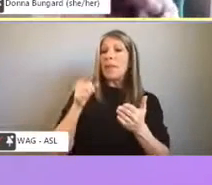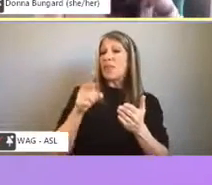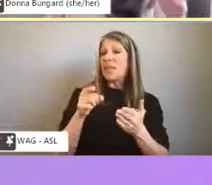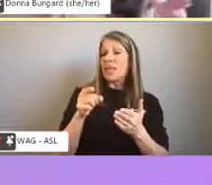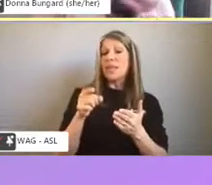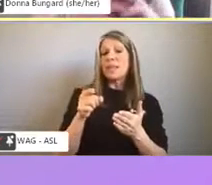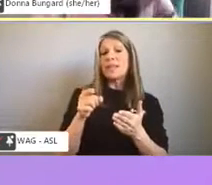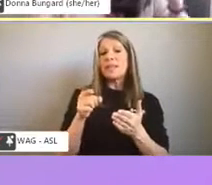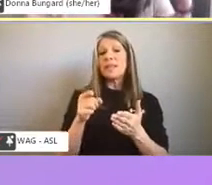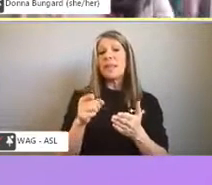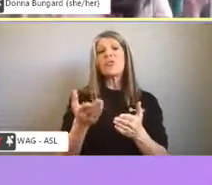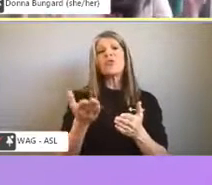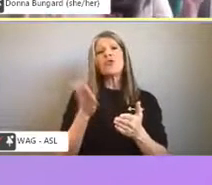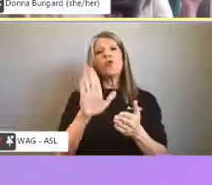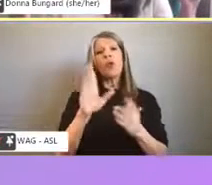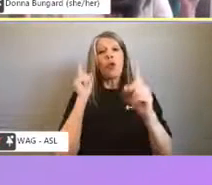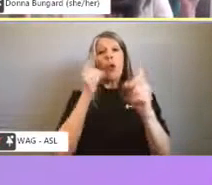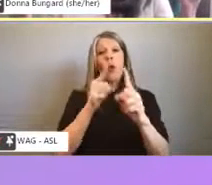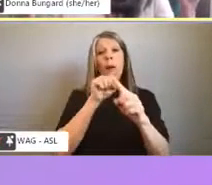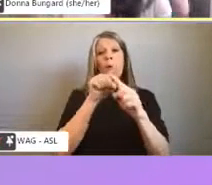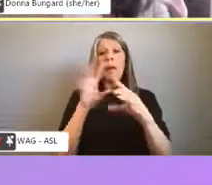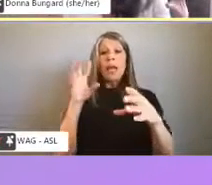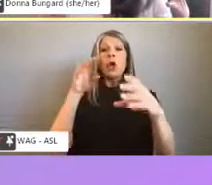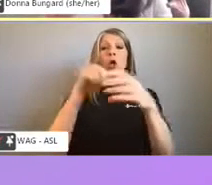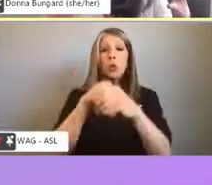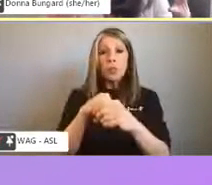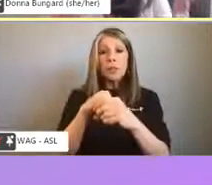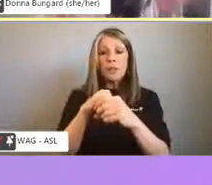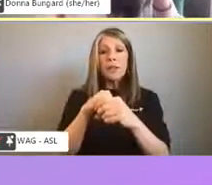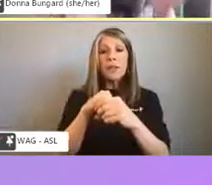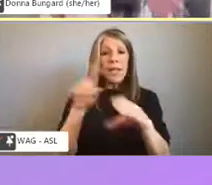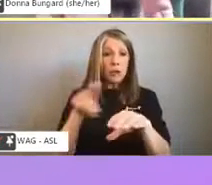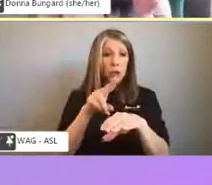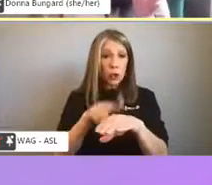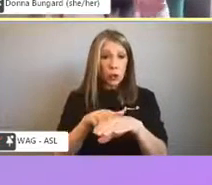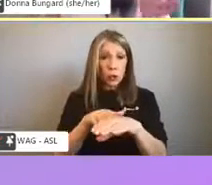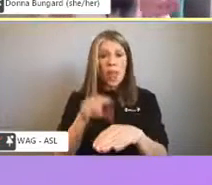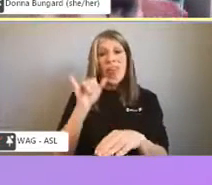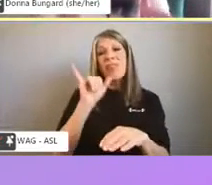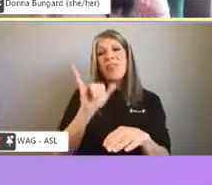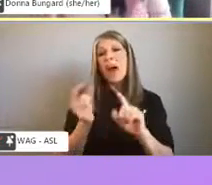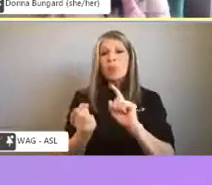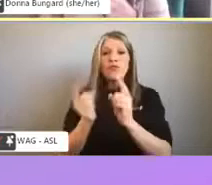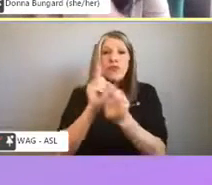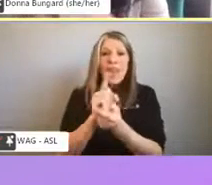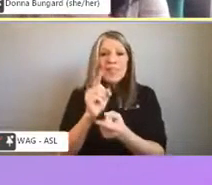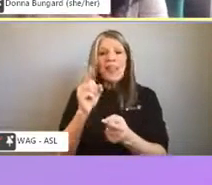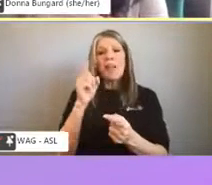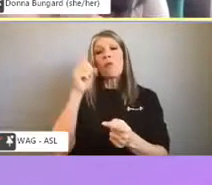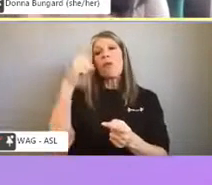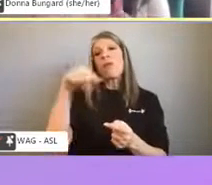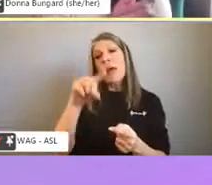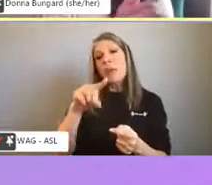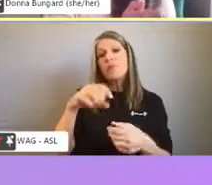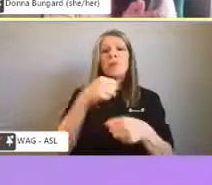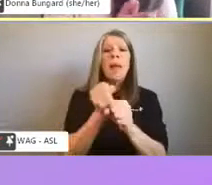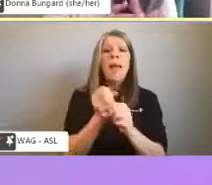more goals about inclusive natures. And therefore, by the way, that would translate to them creating more accessible